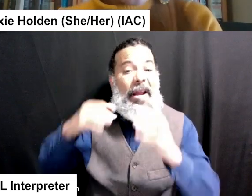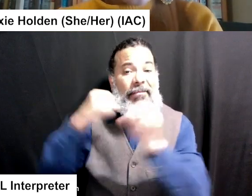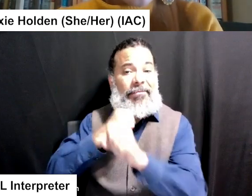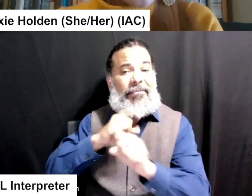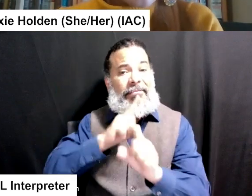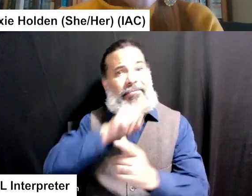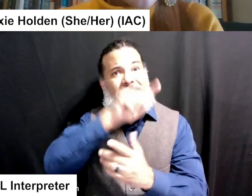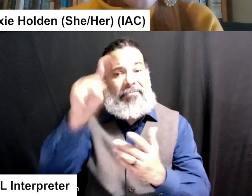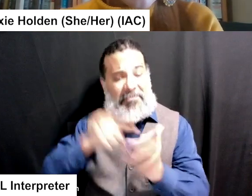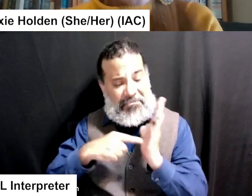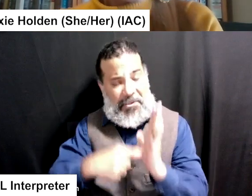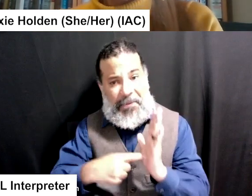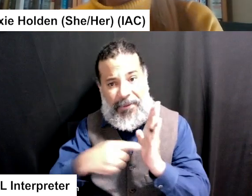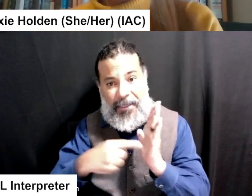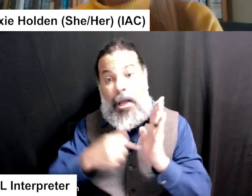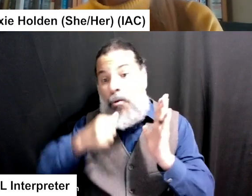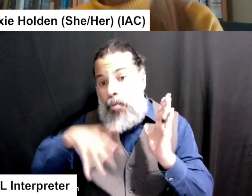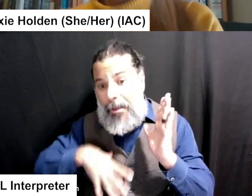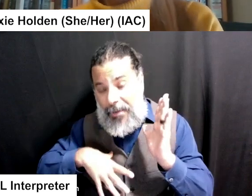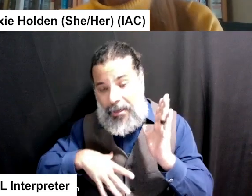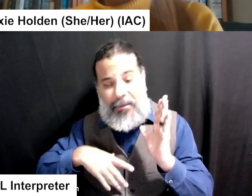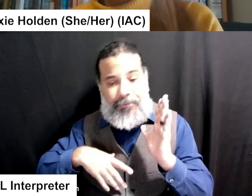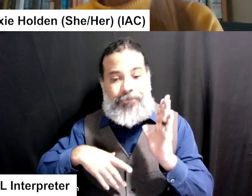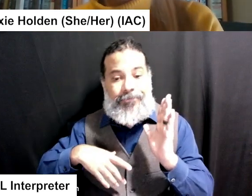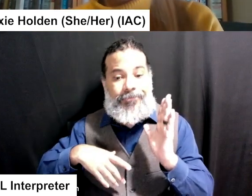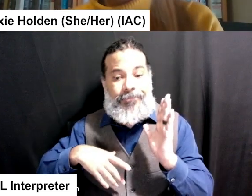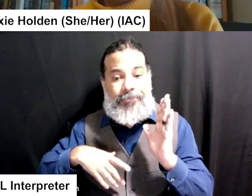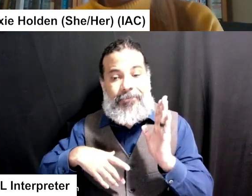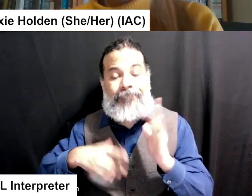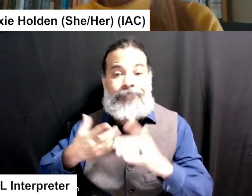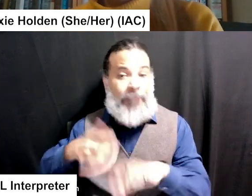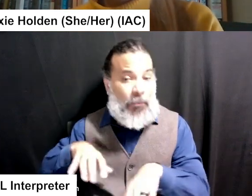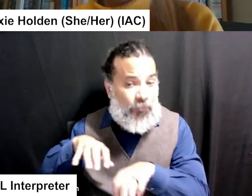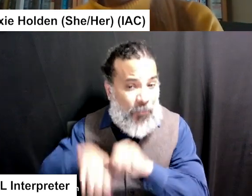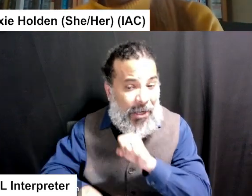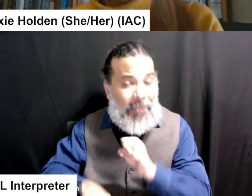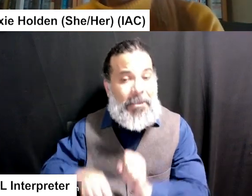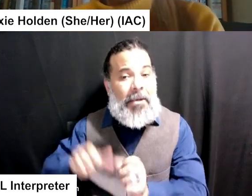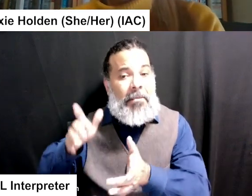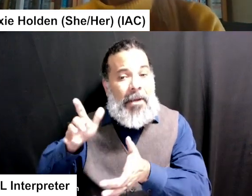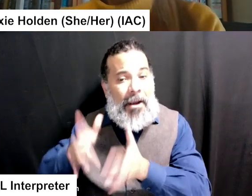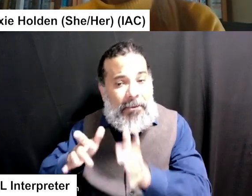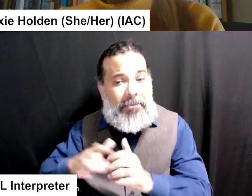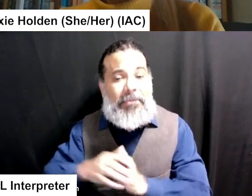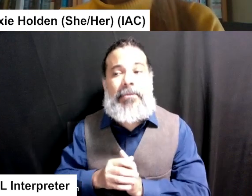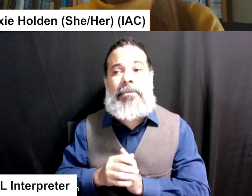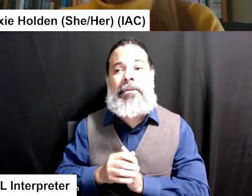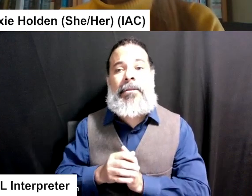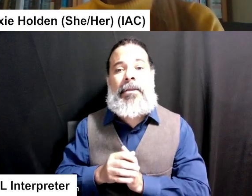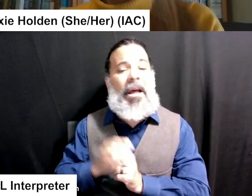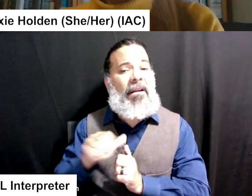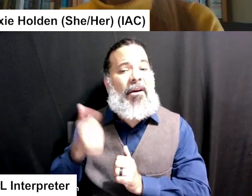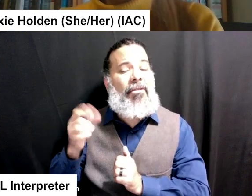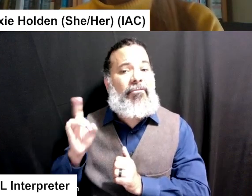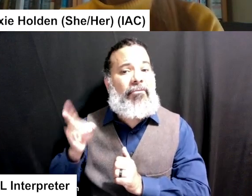there where women particularly are being raped and molested, and all of these horrific things are